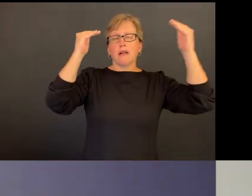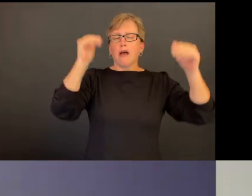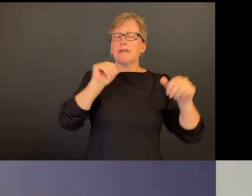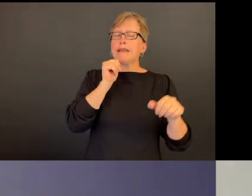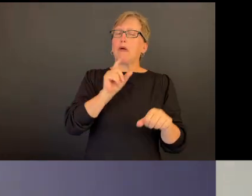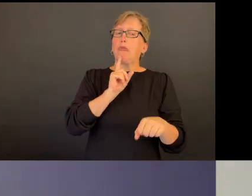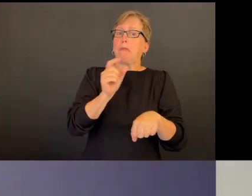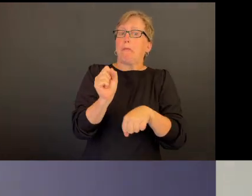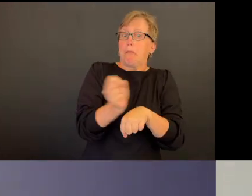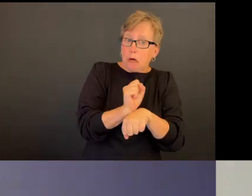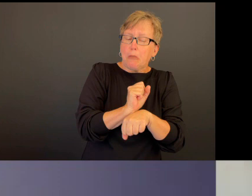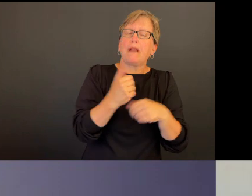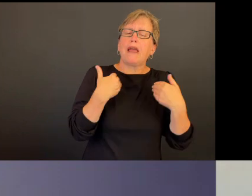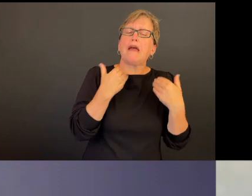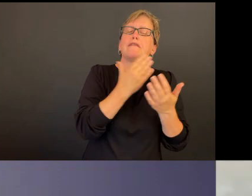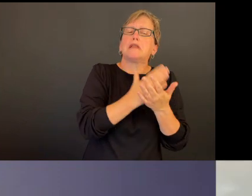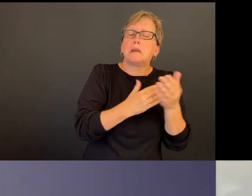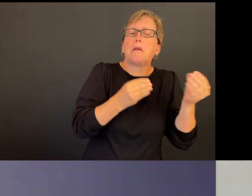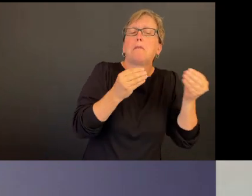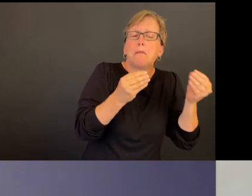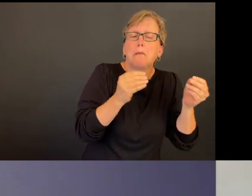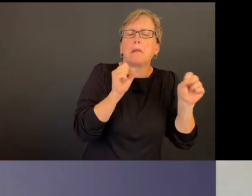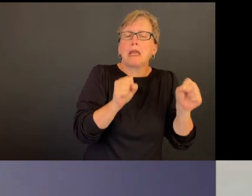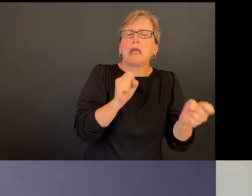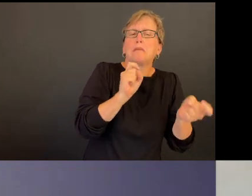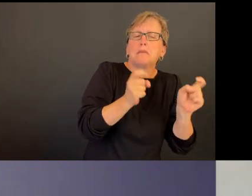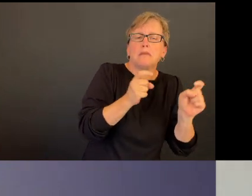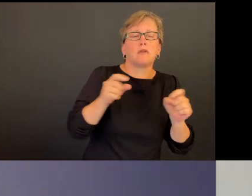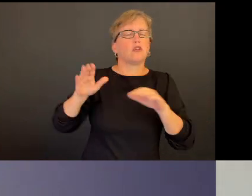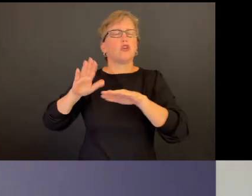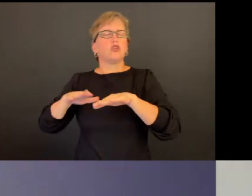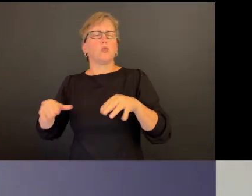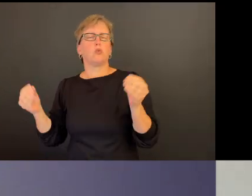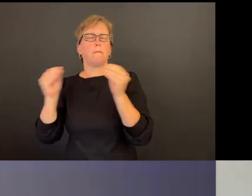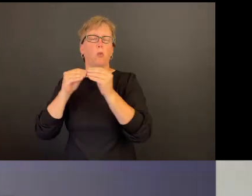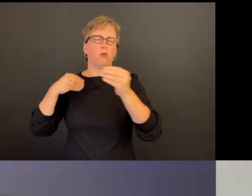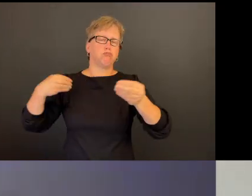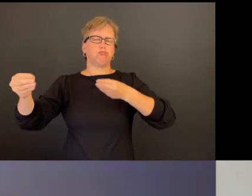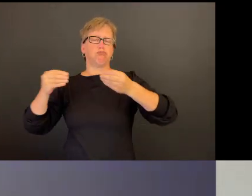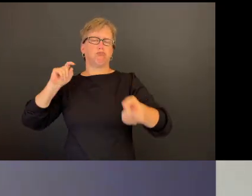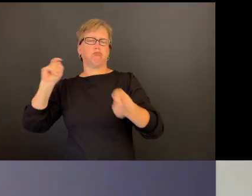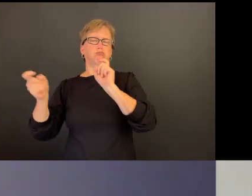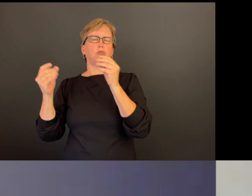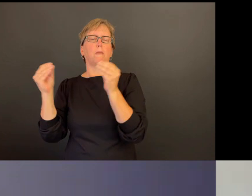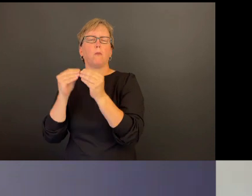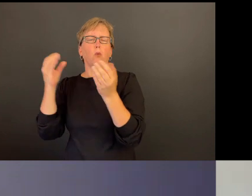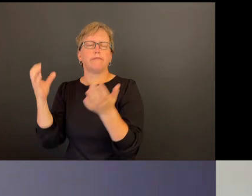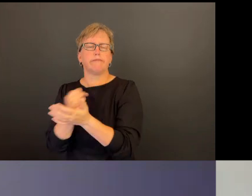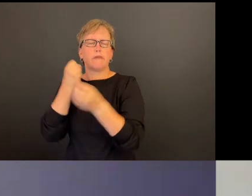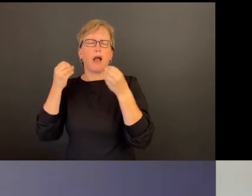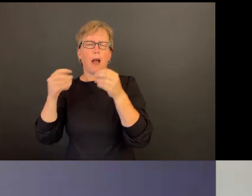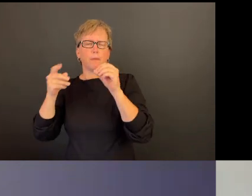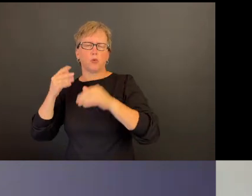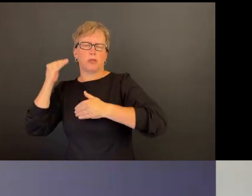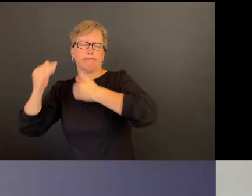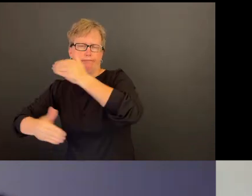developing that nervous system as opposed to having a more fixed nervous system, although nobody's is really fixed, but compared to